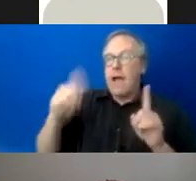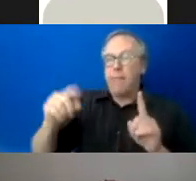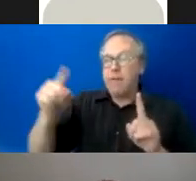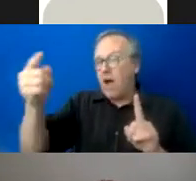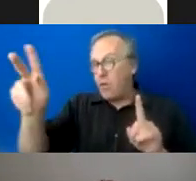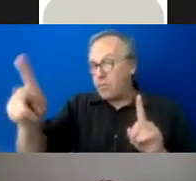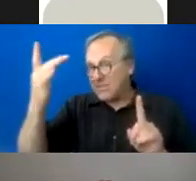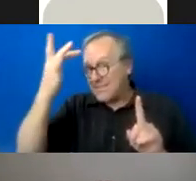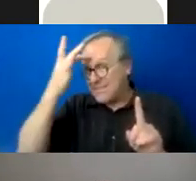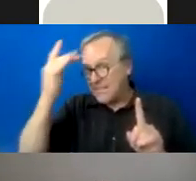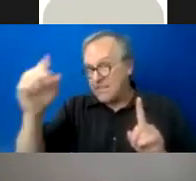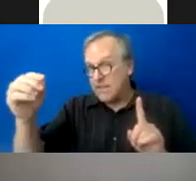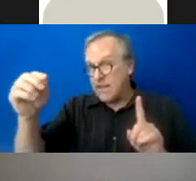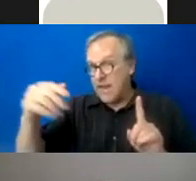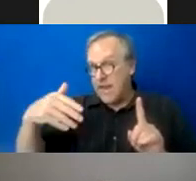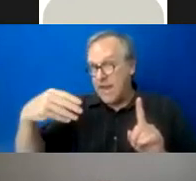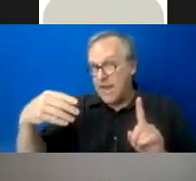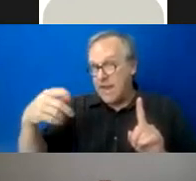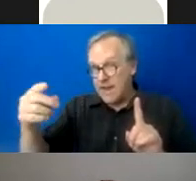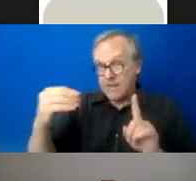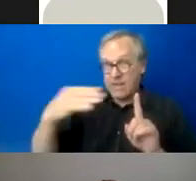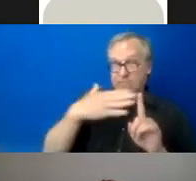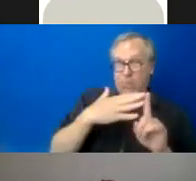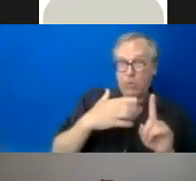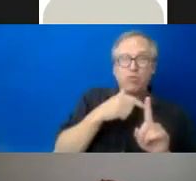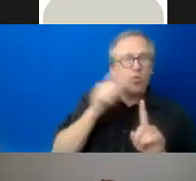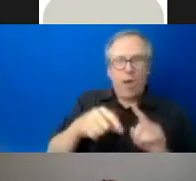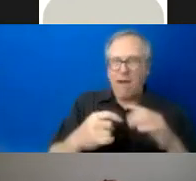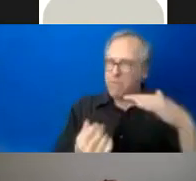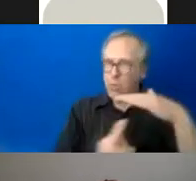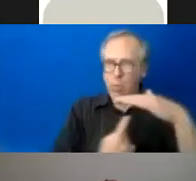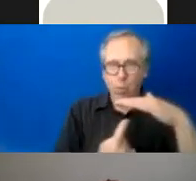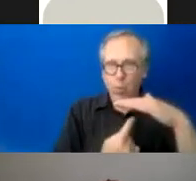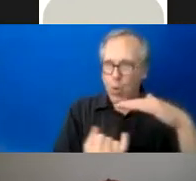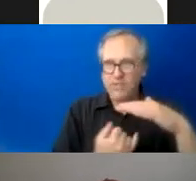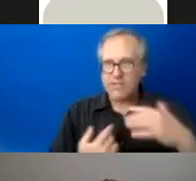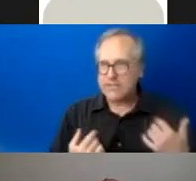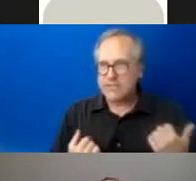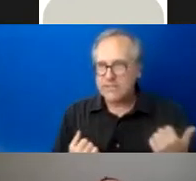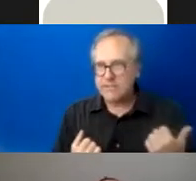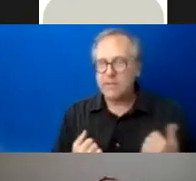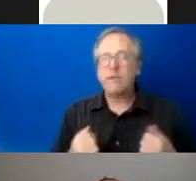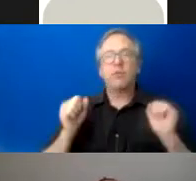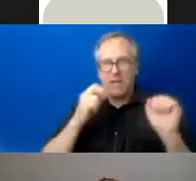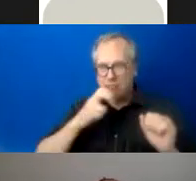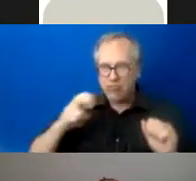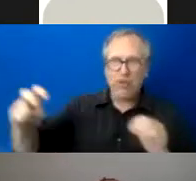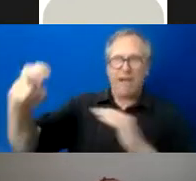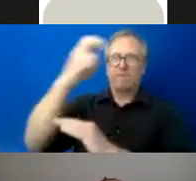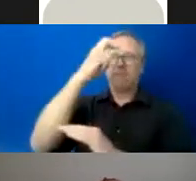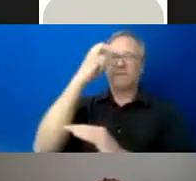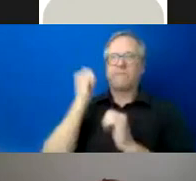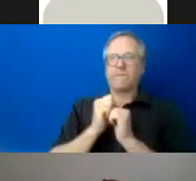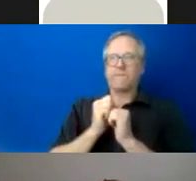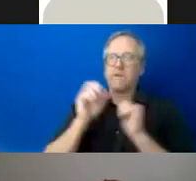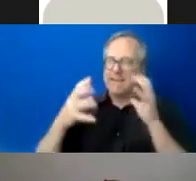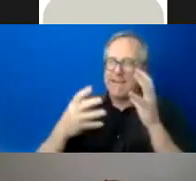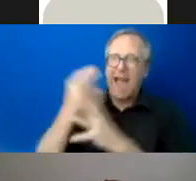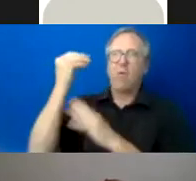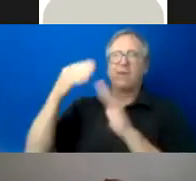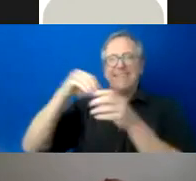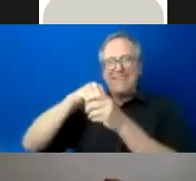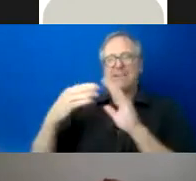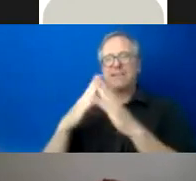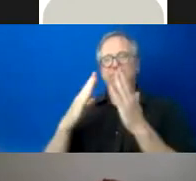more freedom for travel, hanging out with peers and loved ones and just people in general, and getting back out there and having a chance